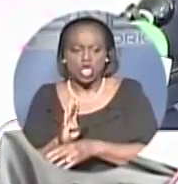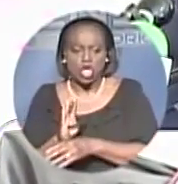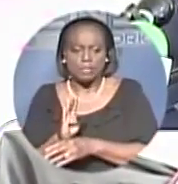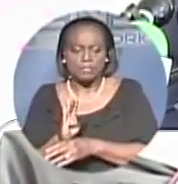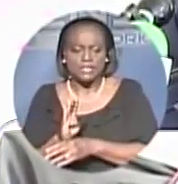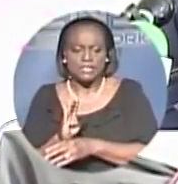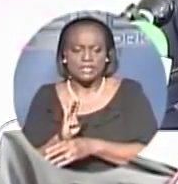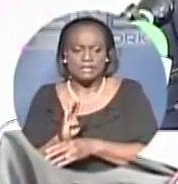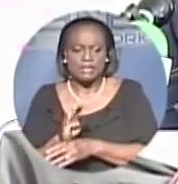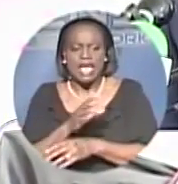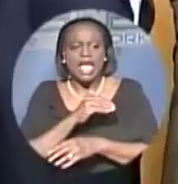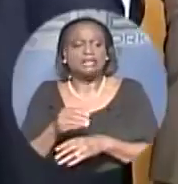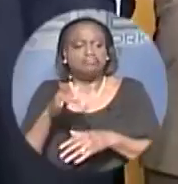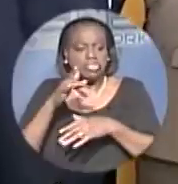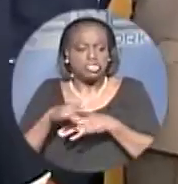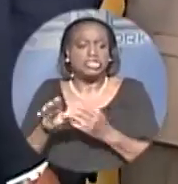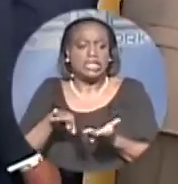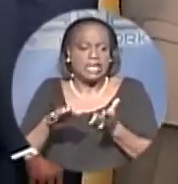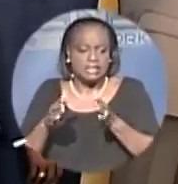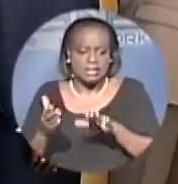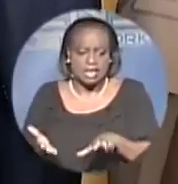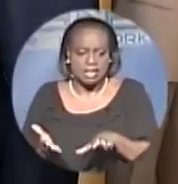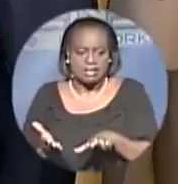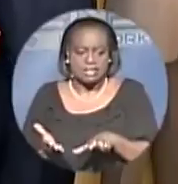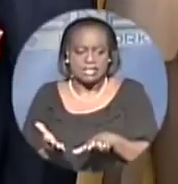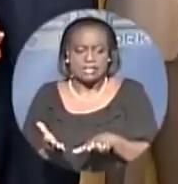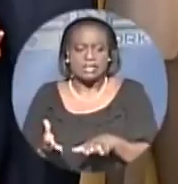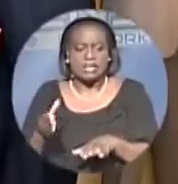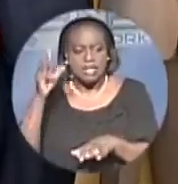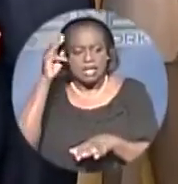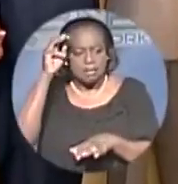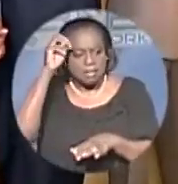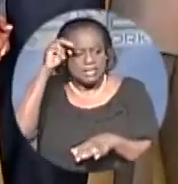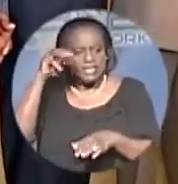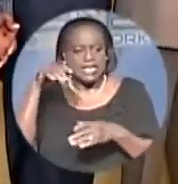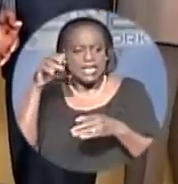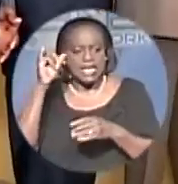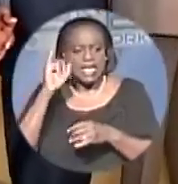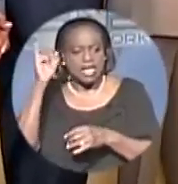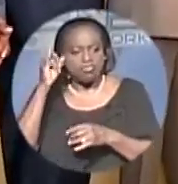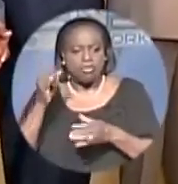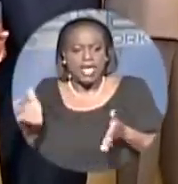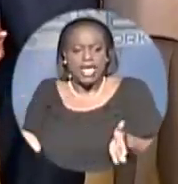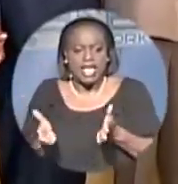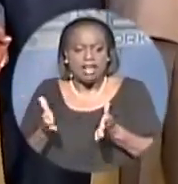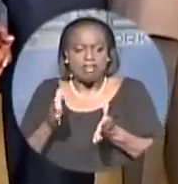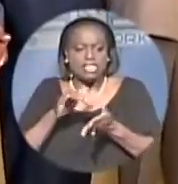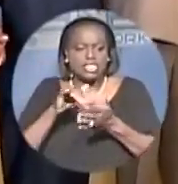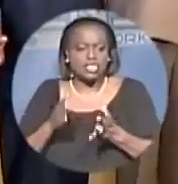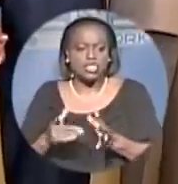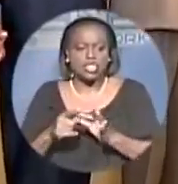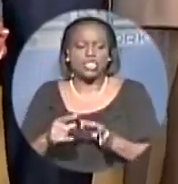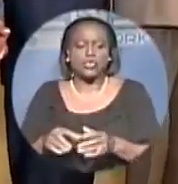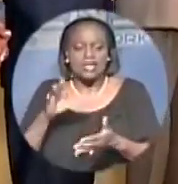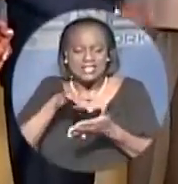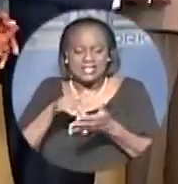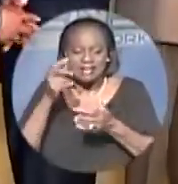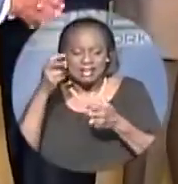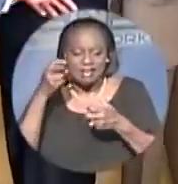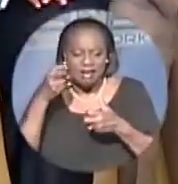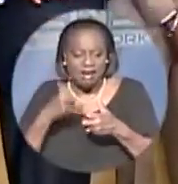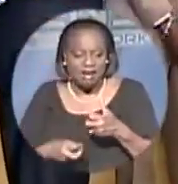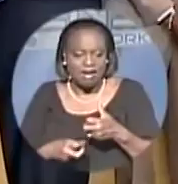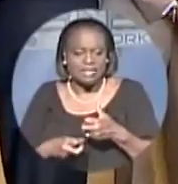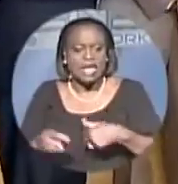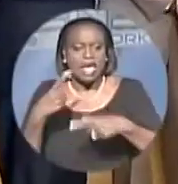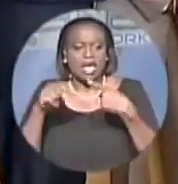and often early deaths. Ms. Ingraham encouraged students to study hard, achieve and maintain a perfect attendance record, and work to